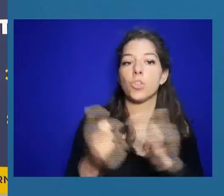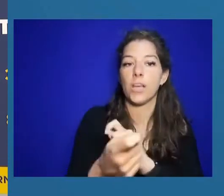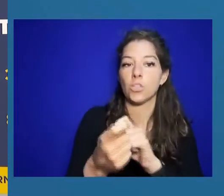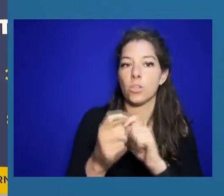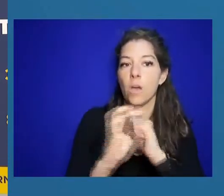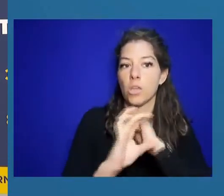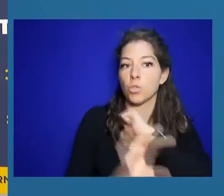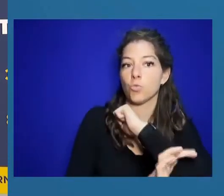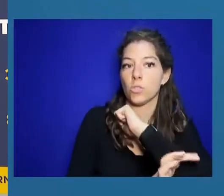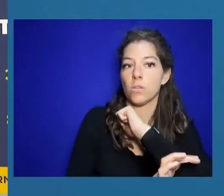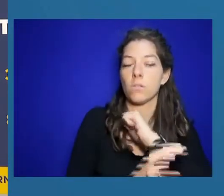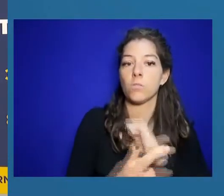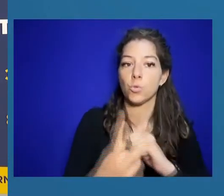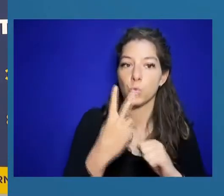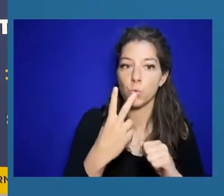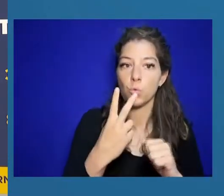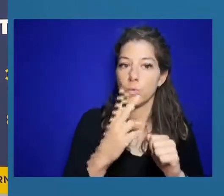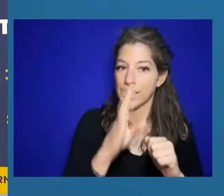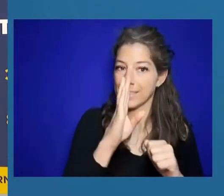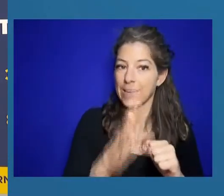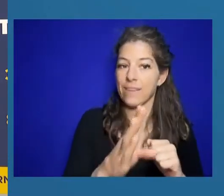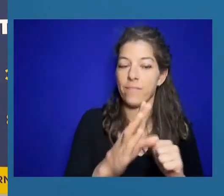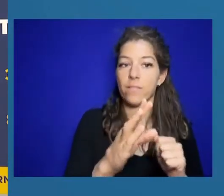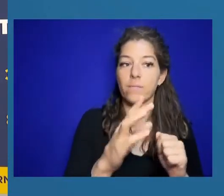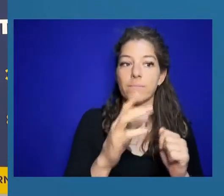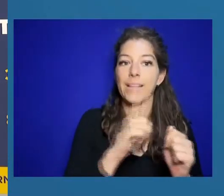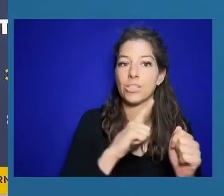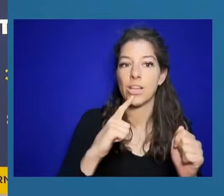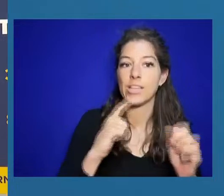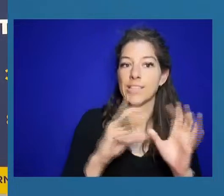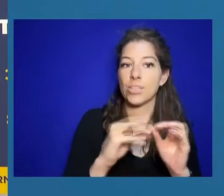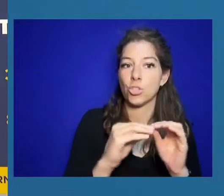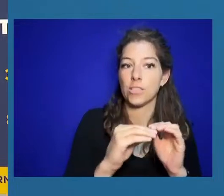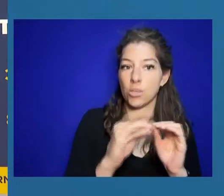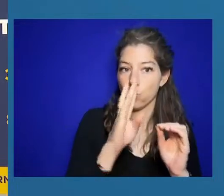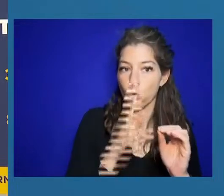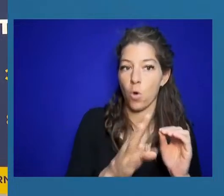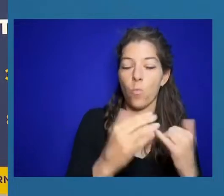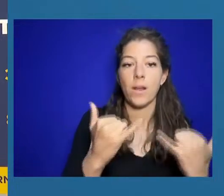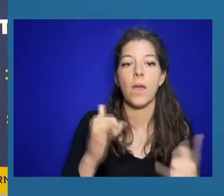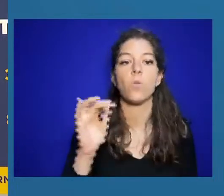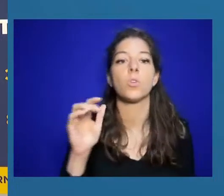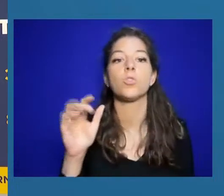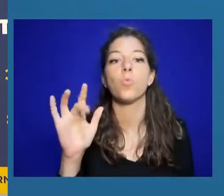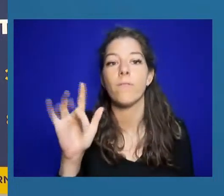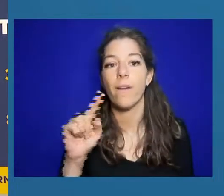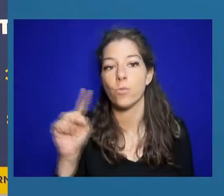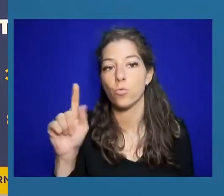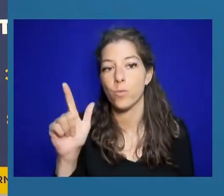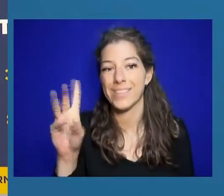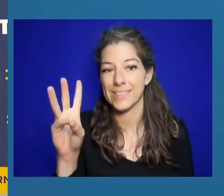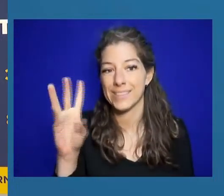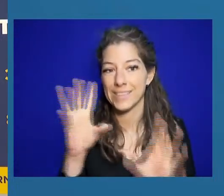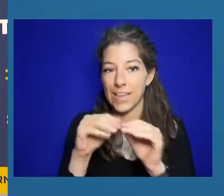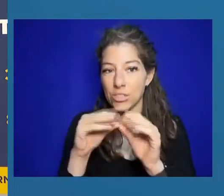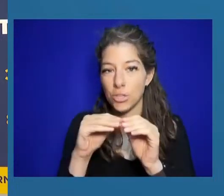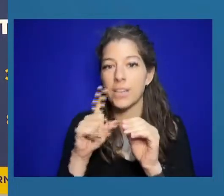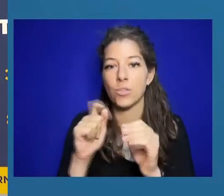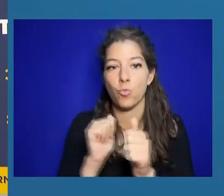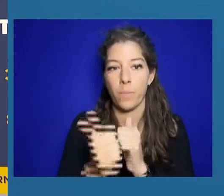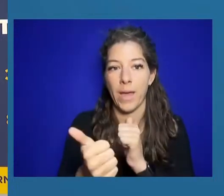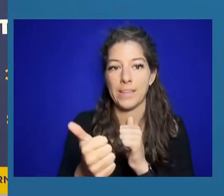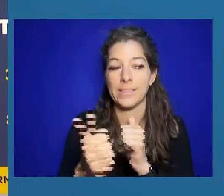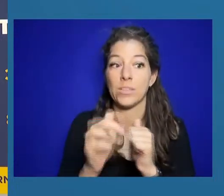2 consecutive legislative sessions in a row. Right now we are in the 25-26 session. It needs to pass in 25